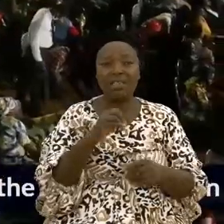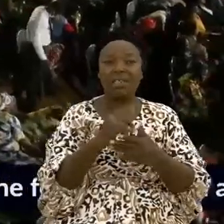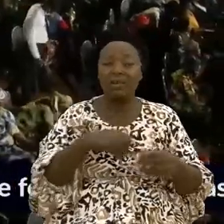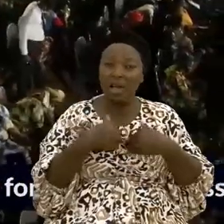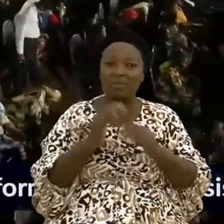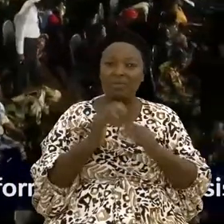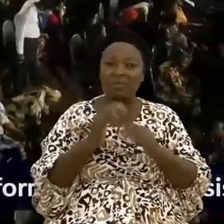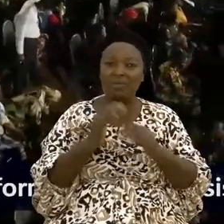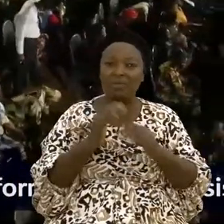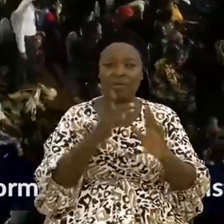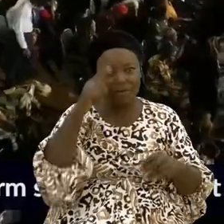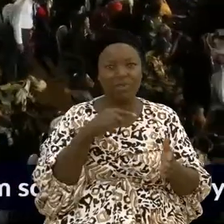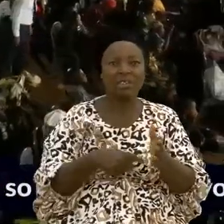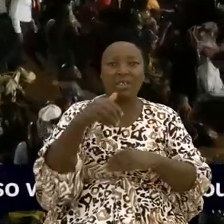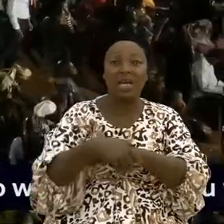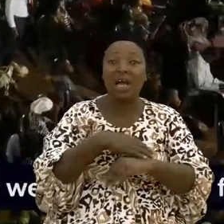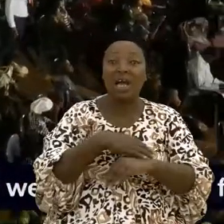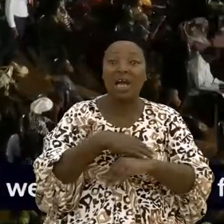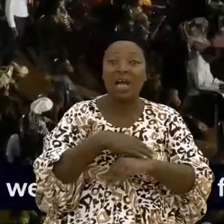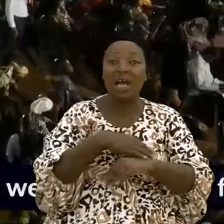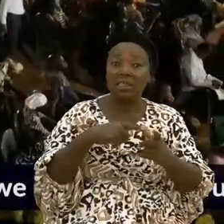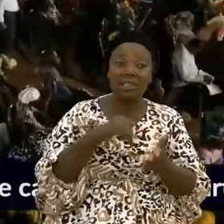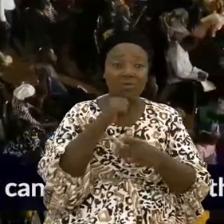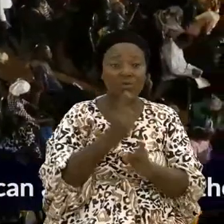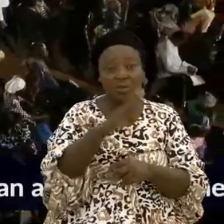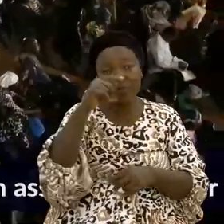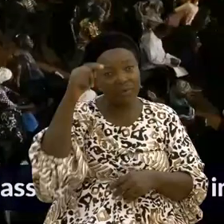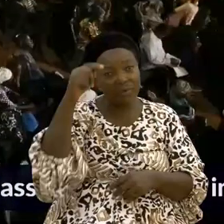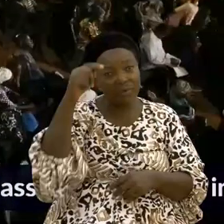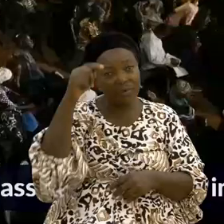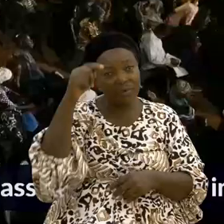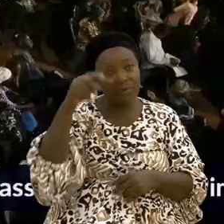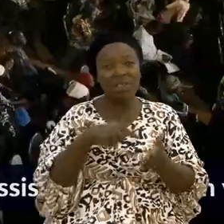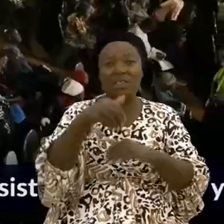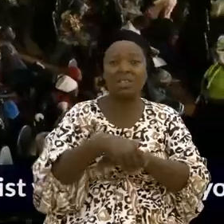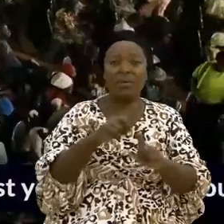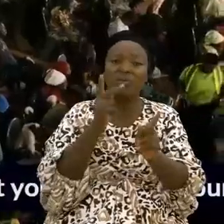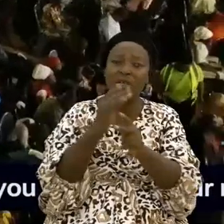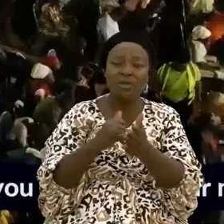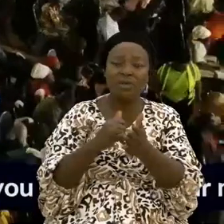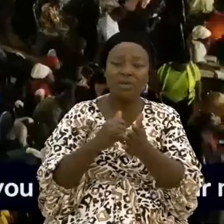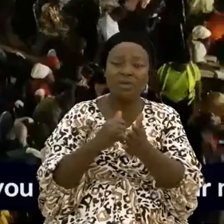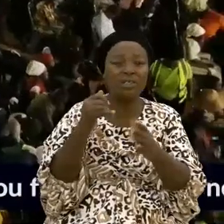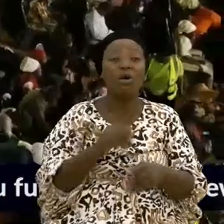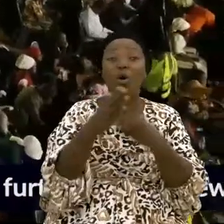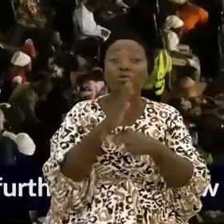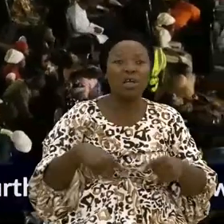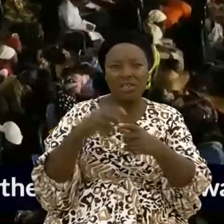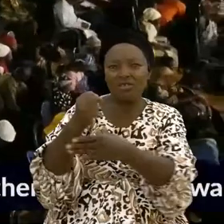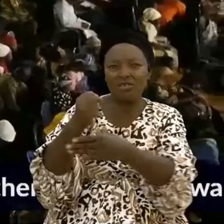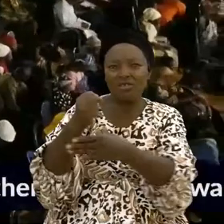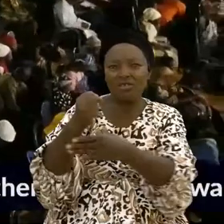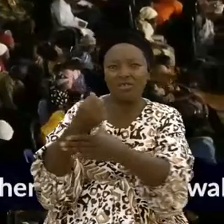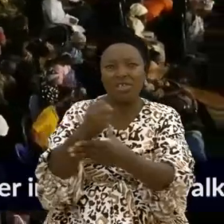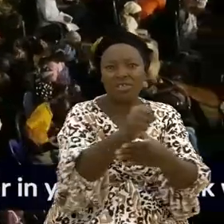tonight. You will keep it for the rest of your life. You will share it with many. So it is worth